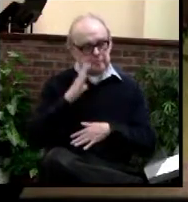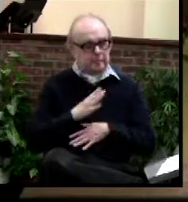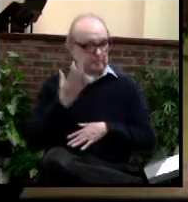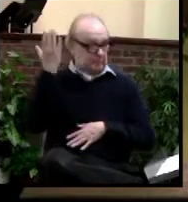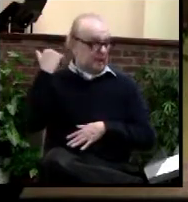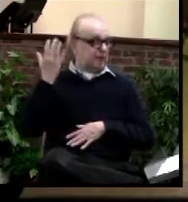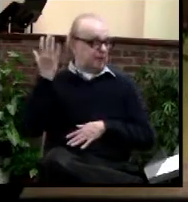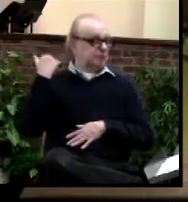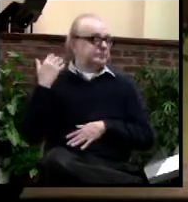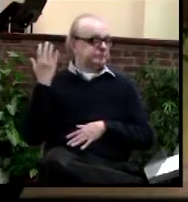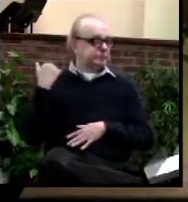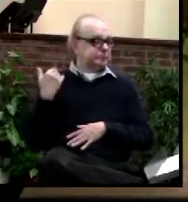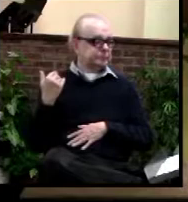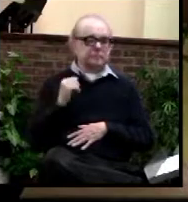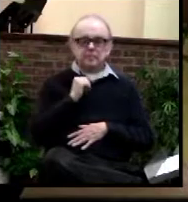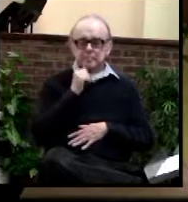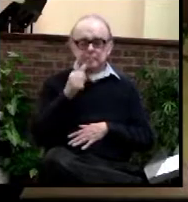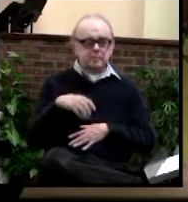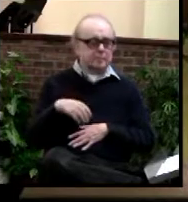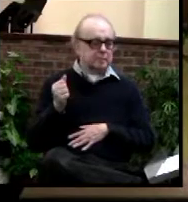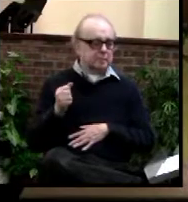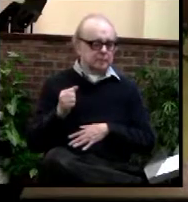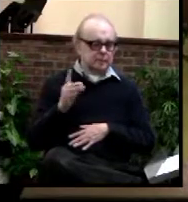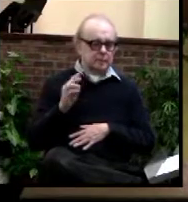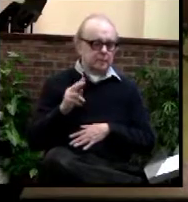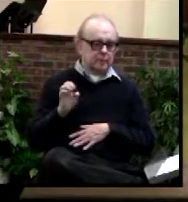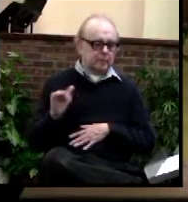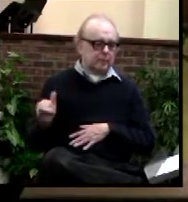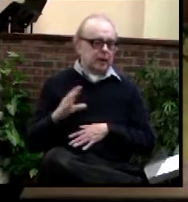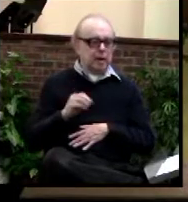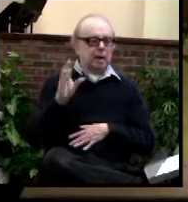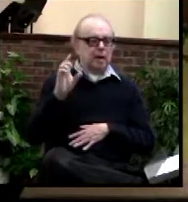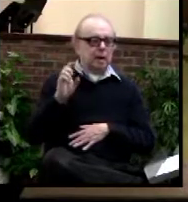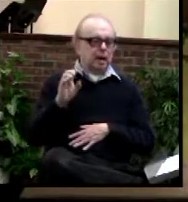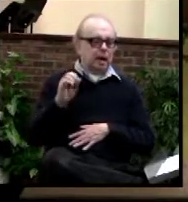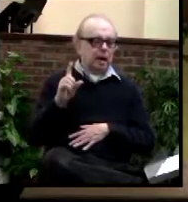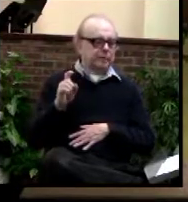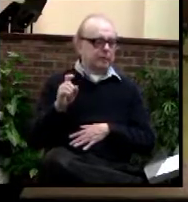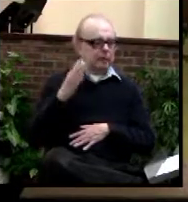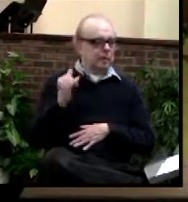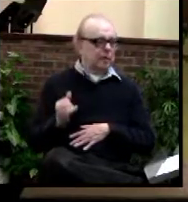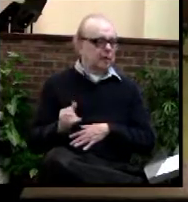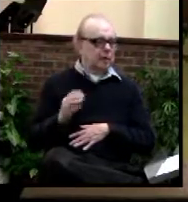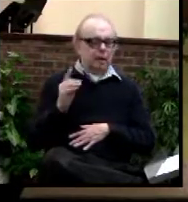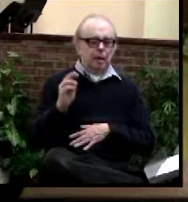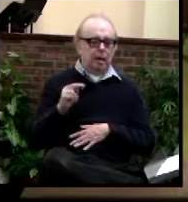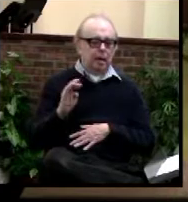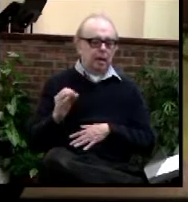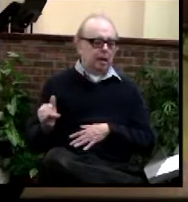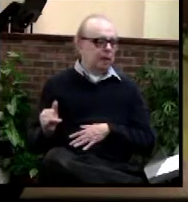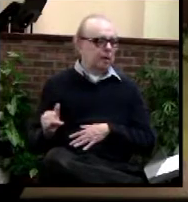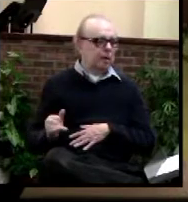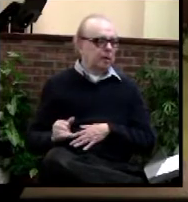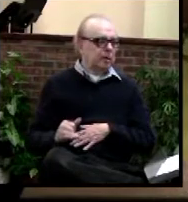then would not take a donkey and an oxen was because the donkey was considered an